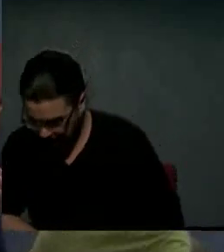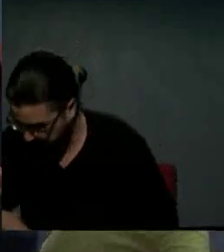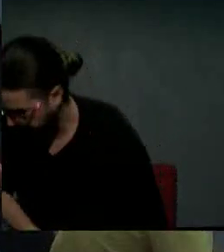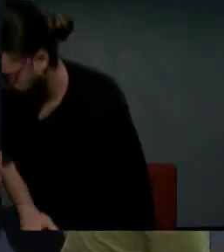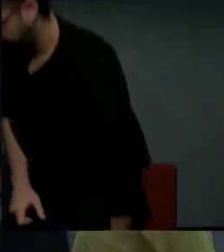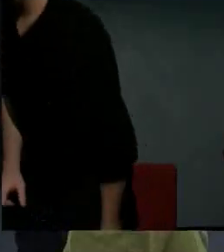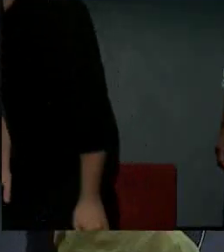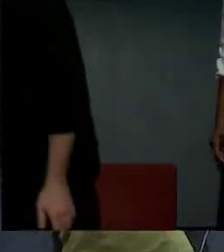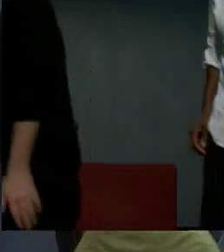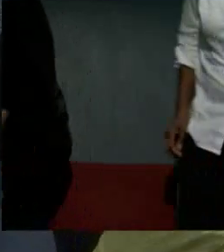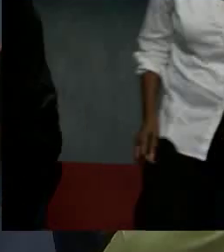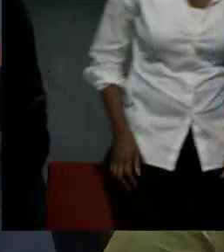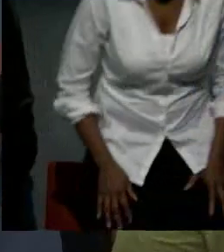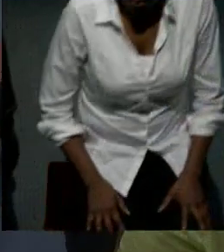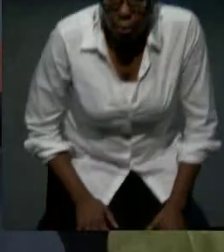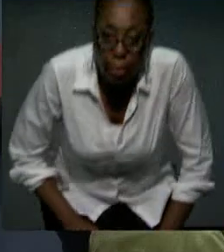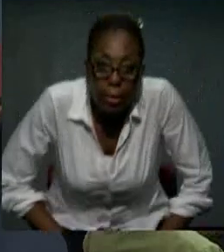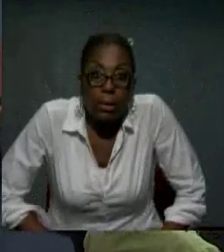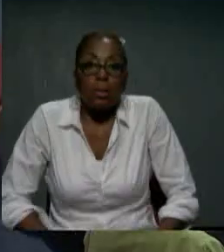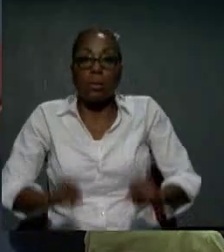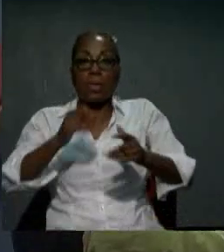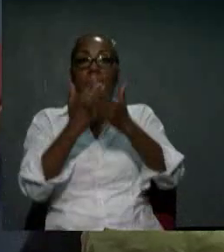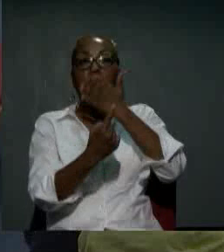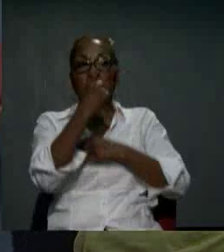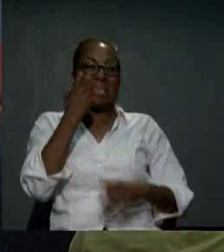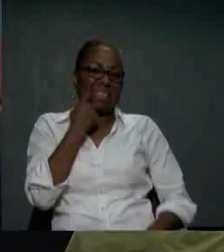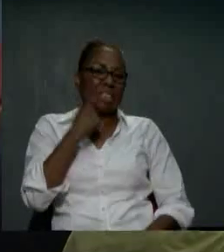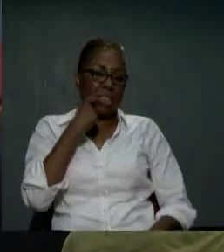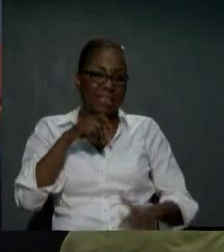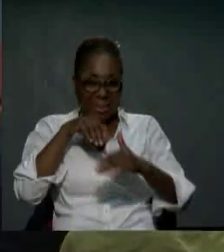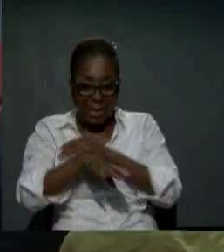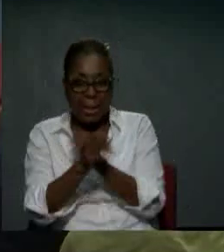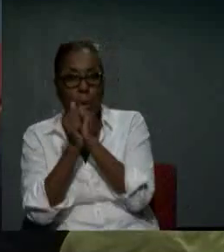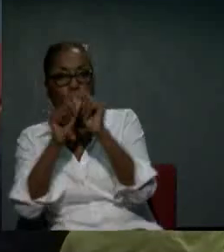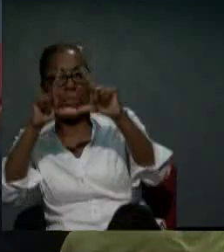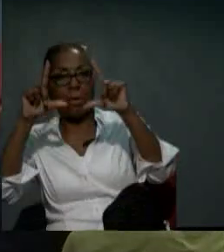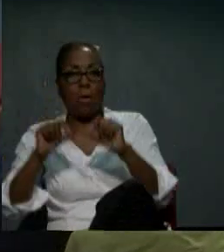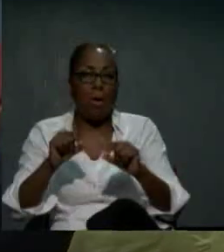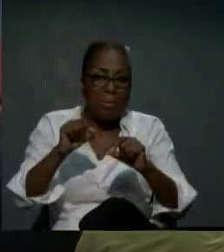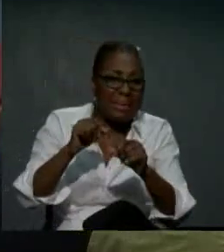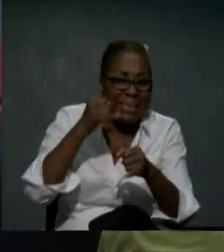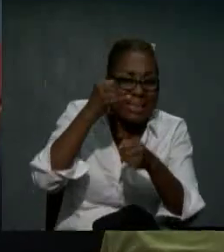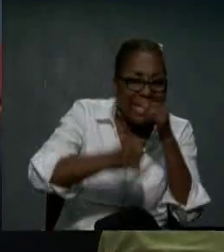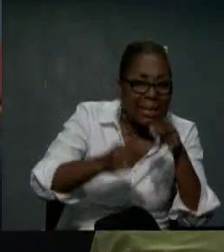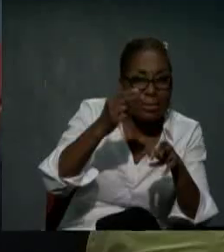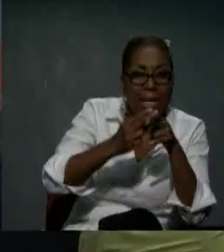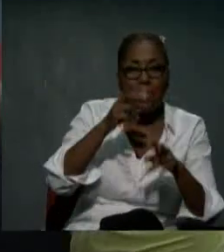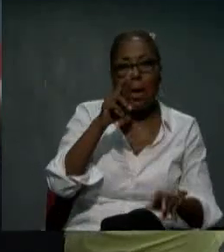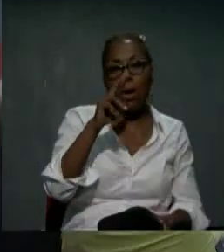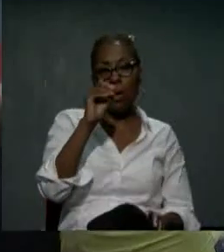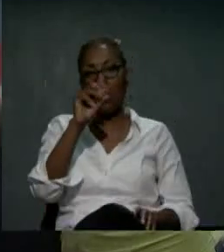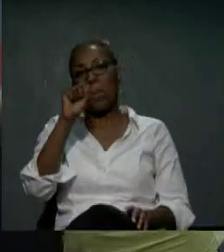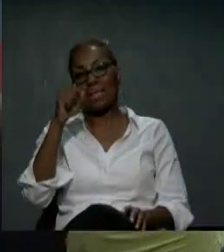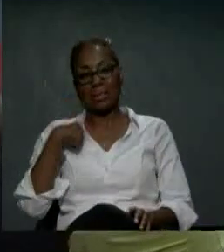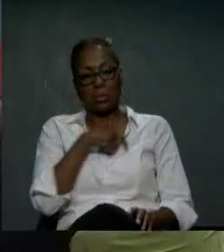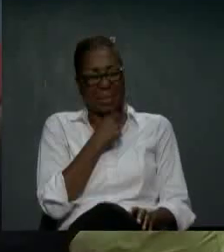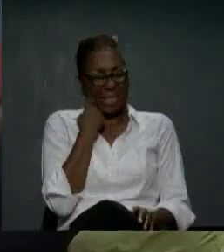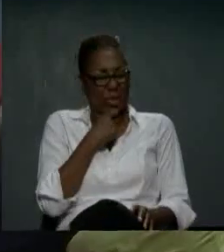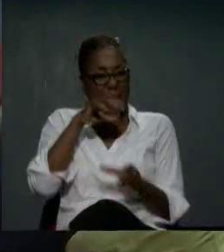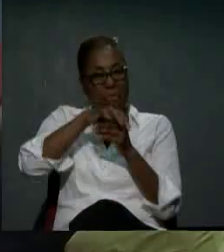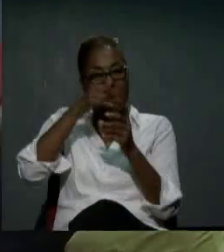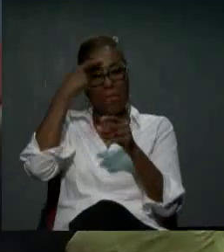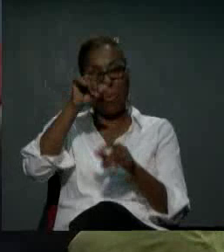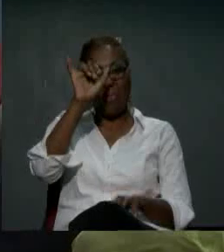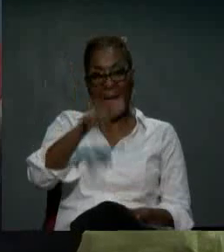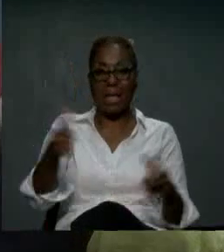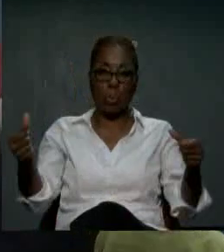Oh. Okay then. Rhonda Ross. We just voted on that. Oh, thank